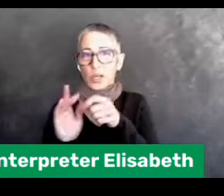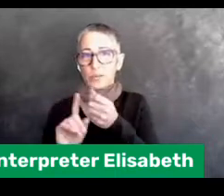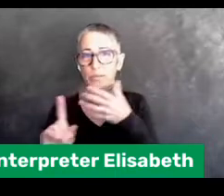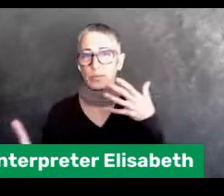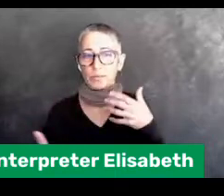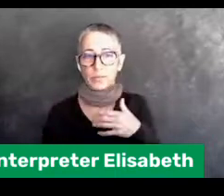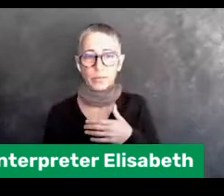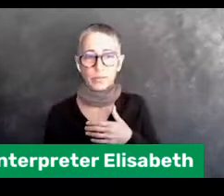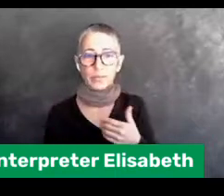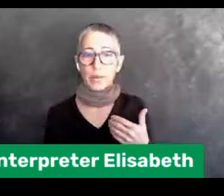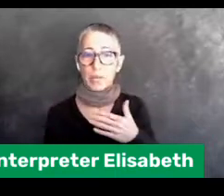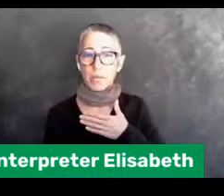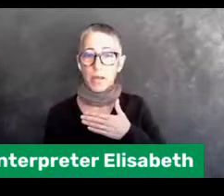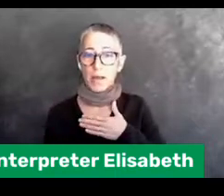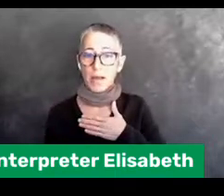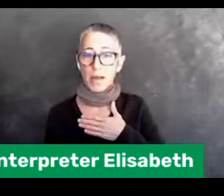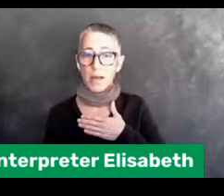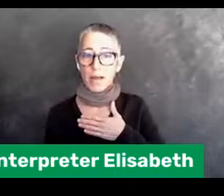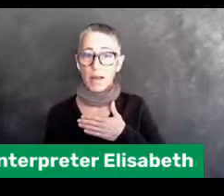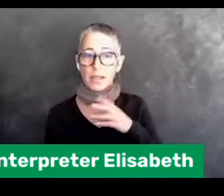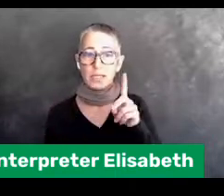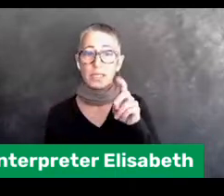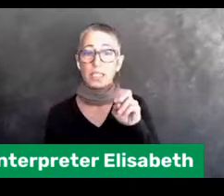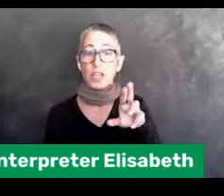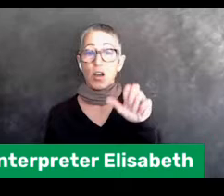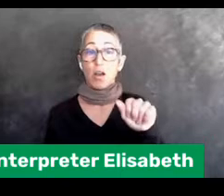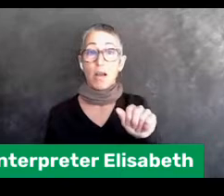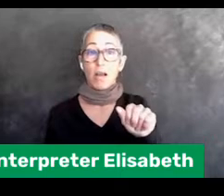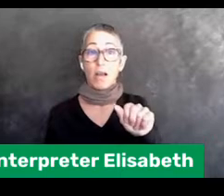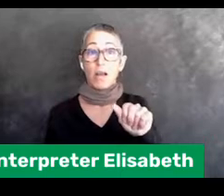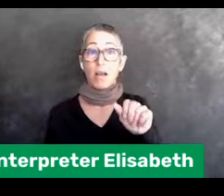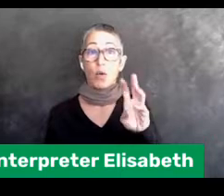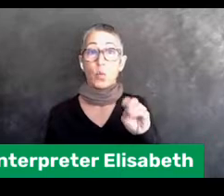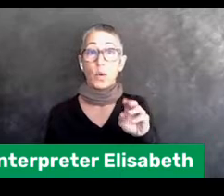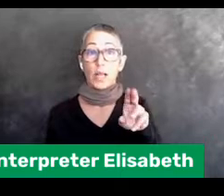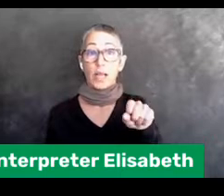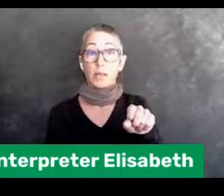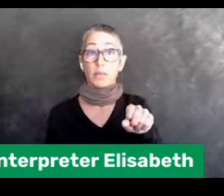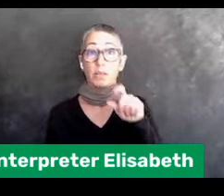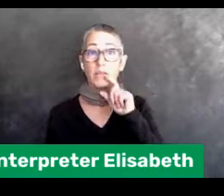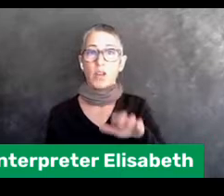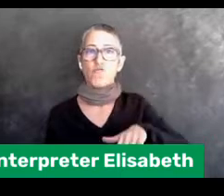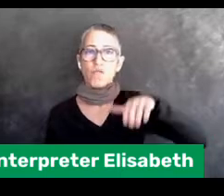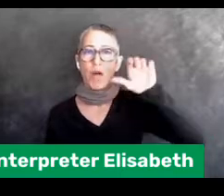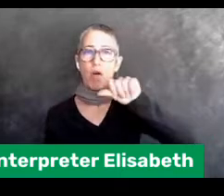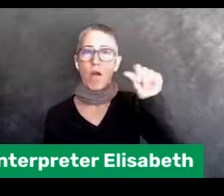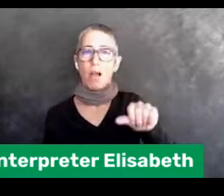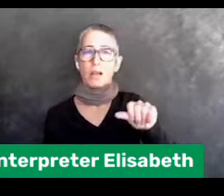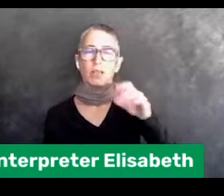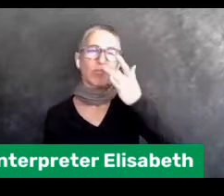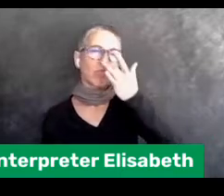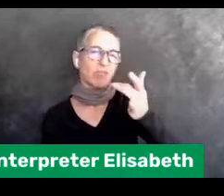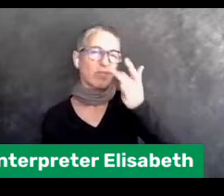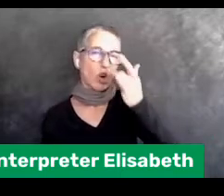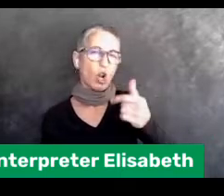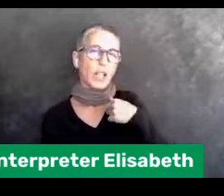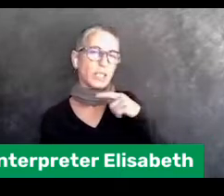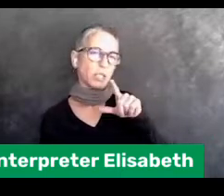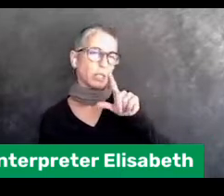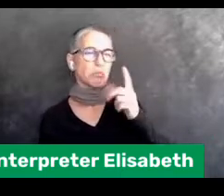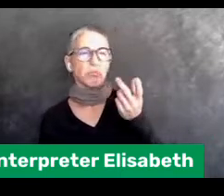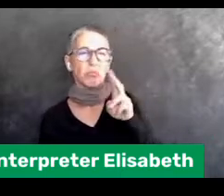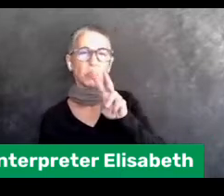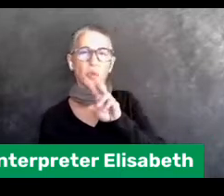D.R. Williams. I was born and raised in the Austin community since the early 2000s. I worked with Austin Coming Together as